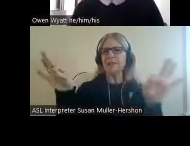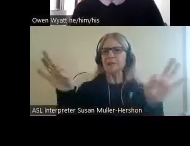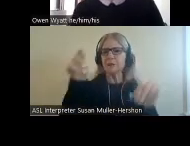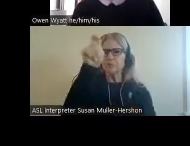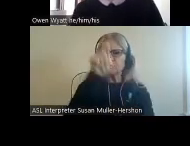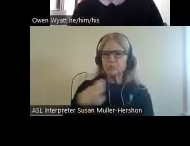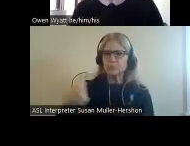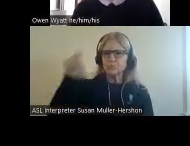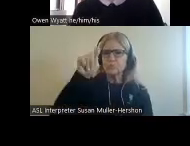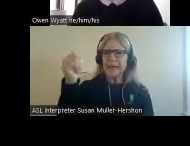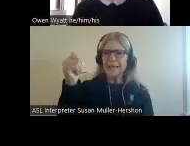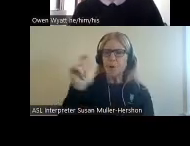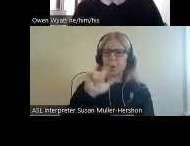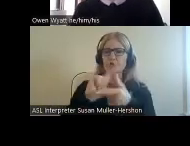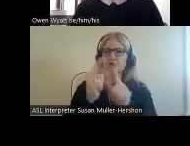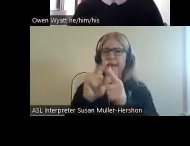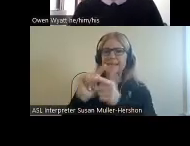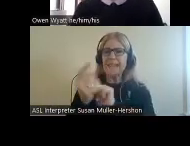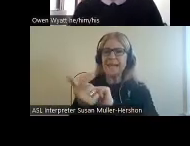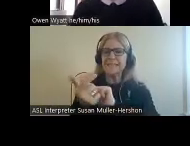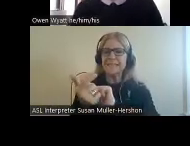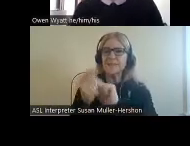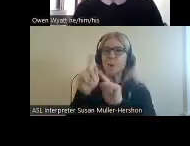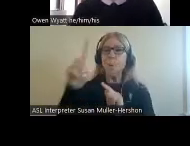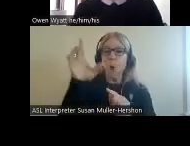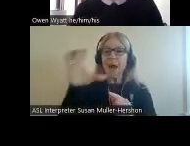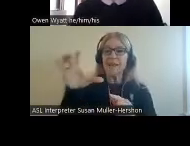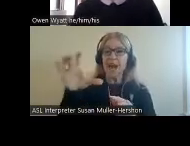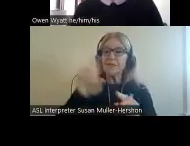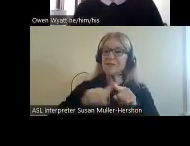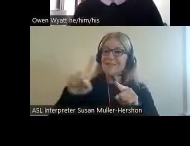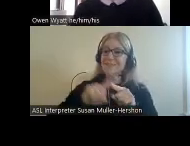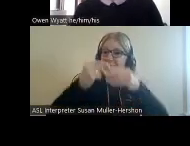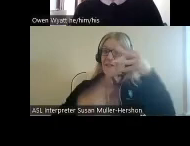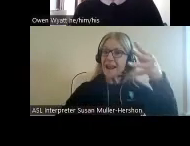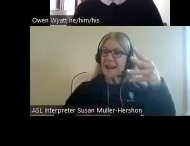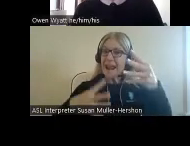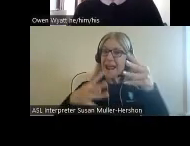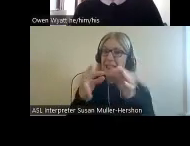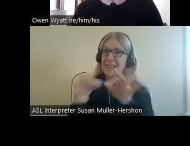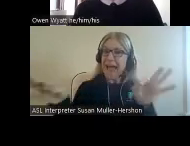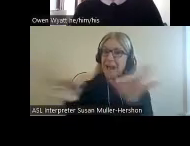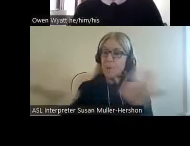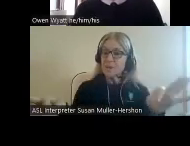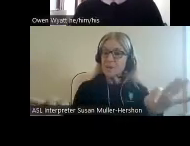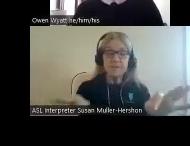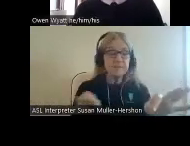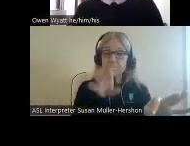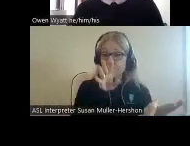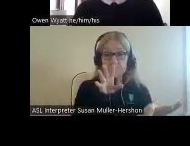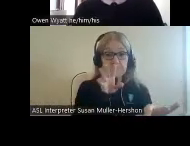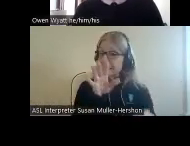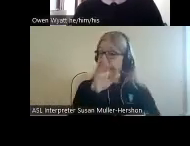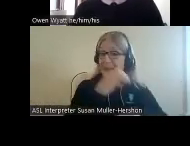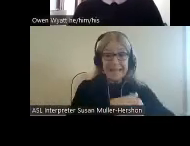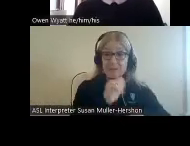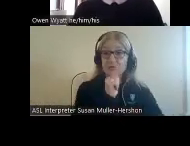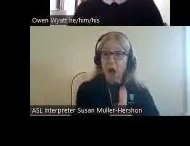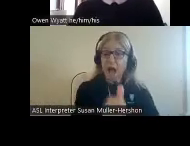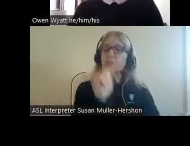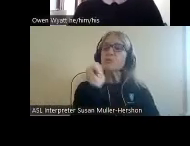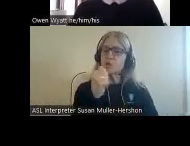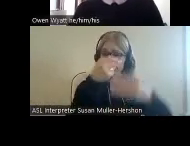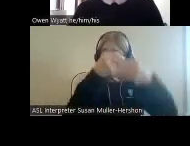site translates into 100 languages. So if English isn't your primary language, you can